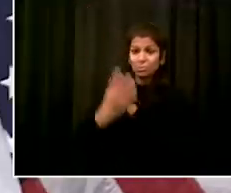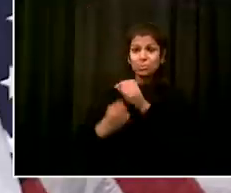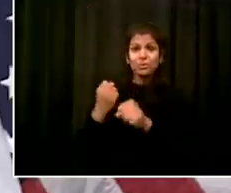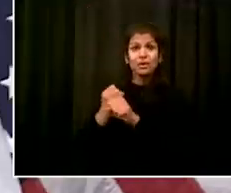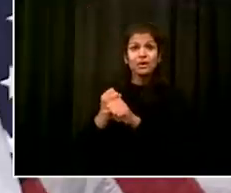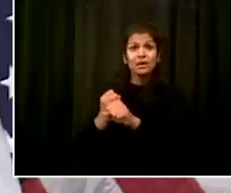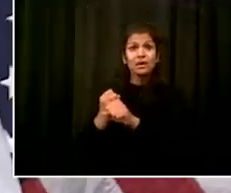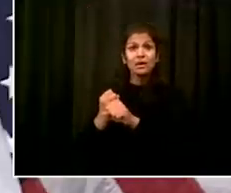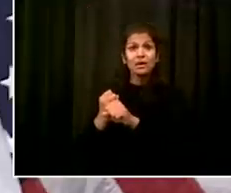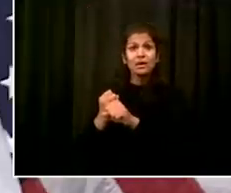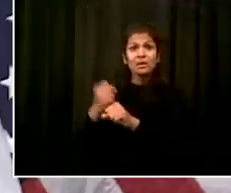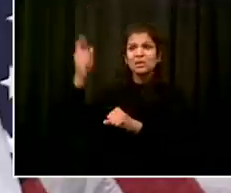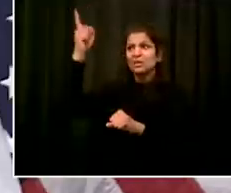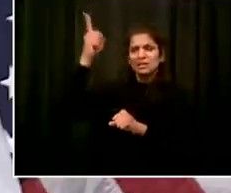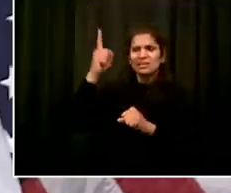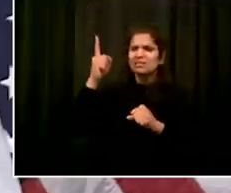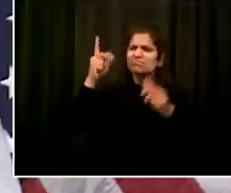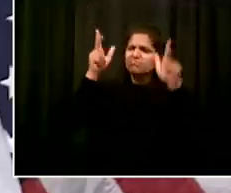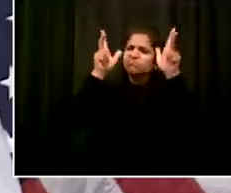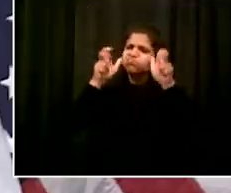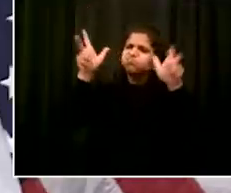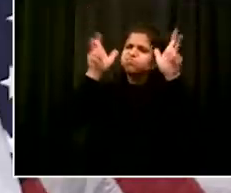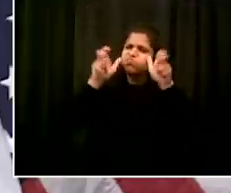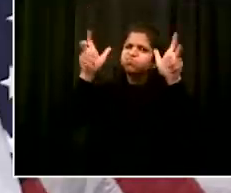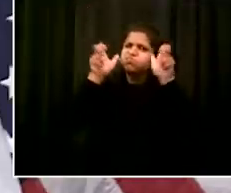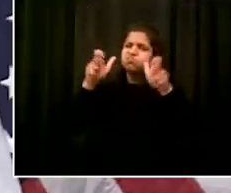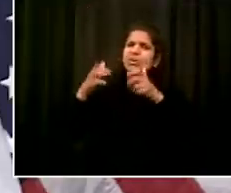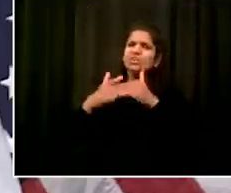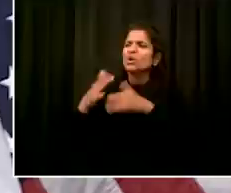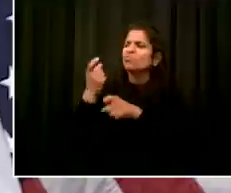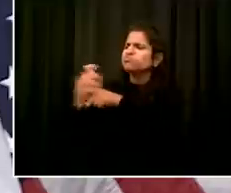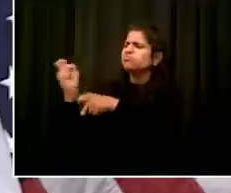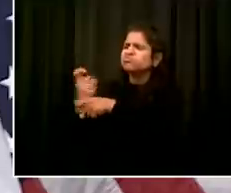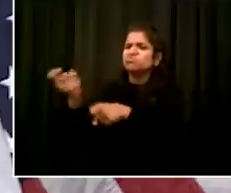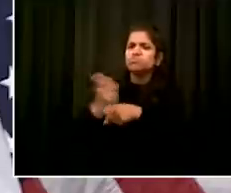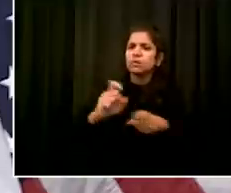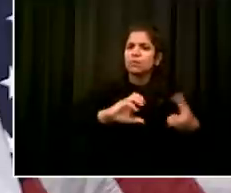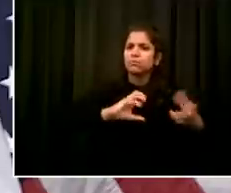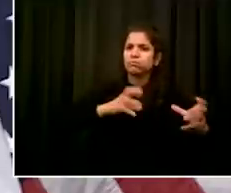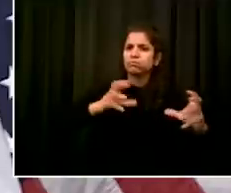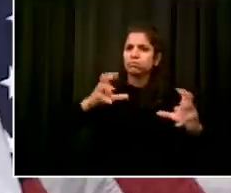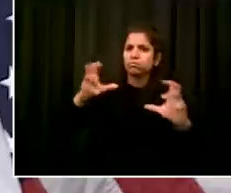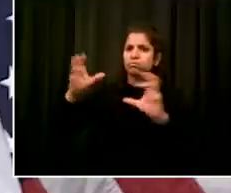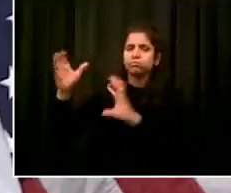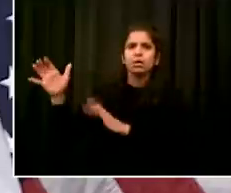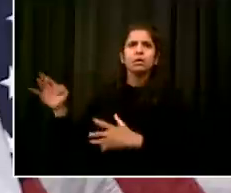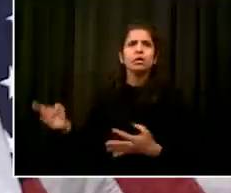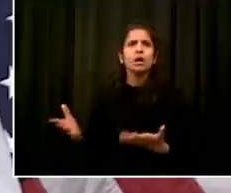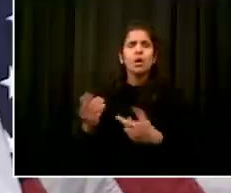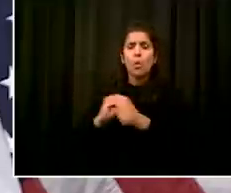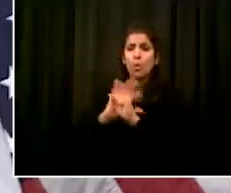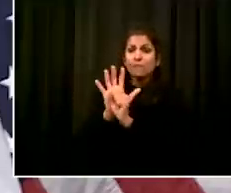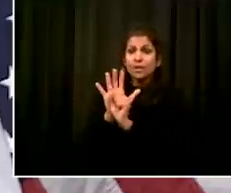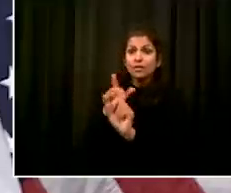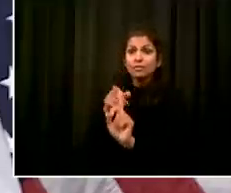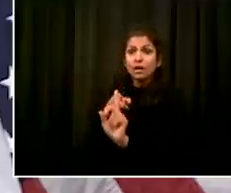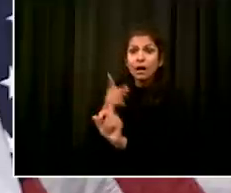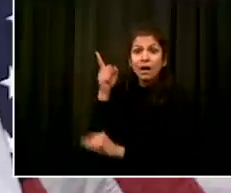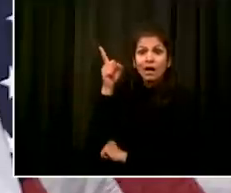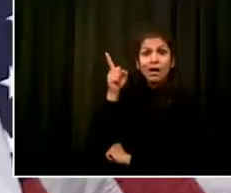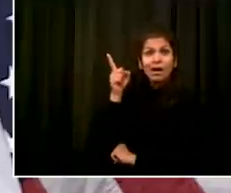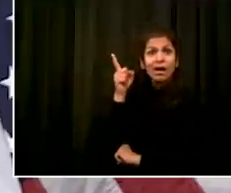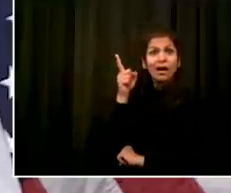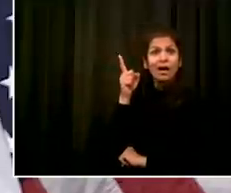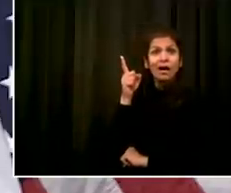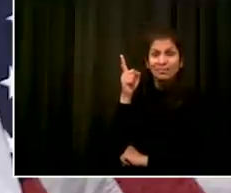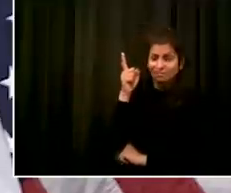none. We could have used a president who took charge in the coronavirus moment. He didn't. He dithered. Didn't give